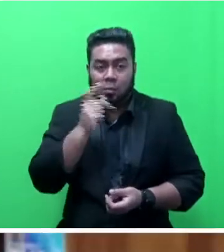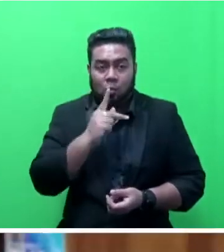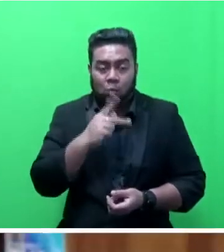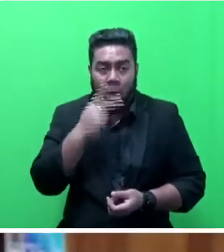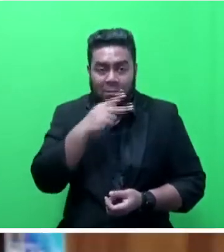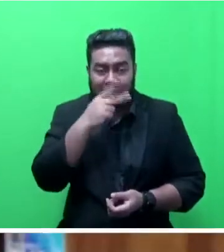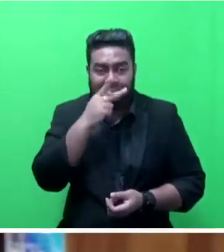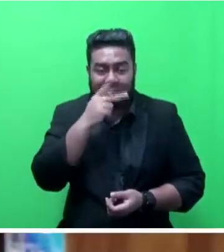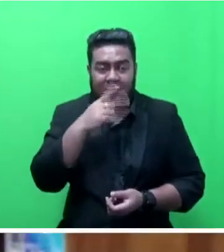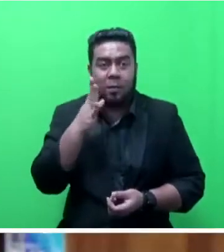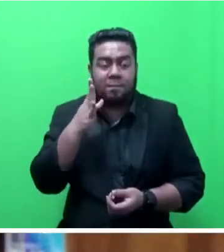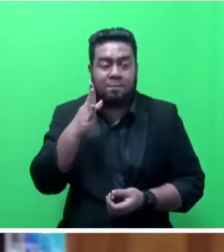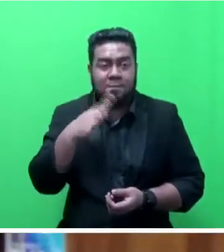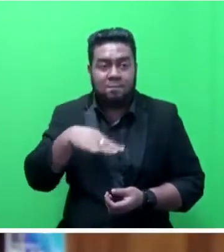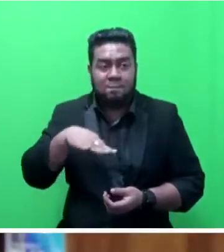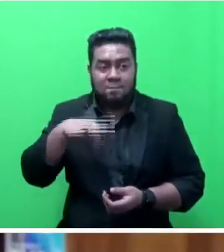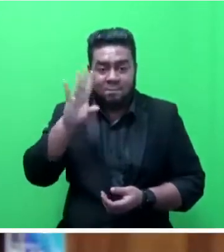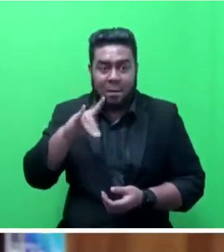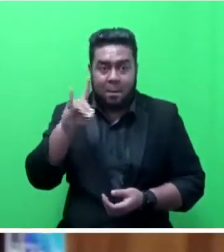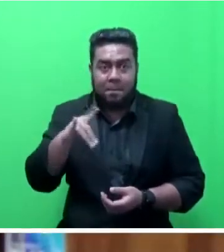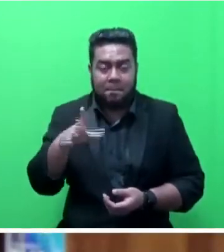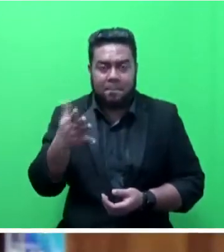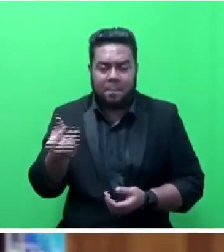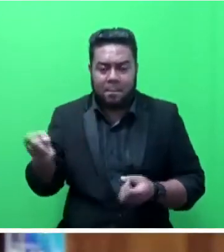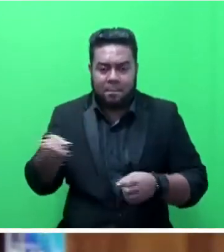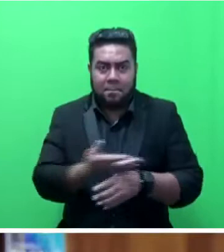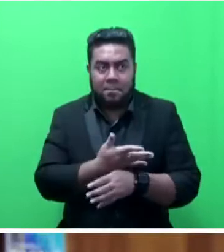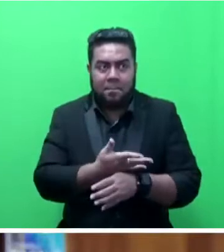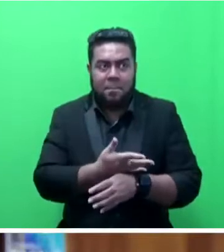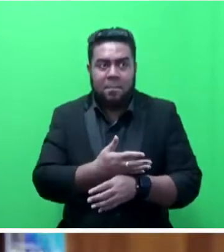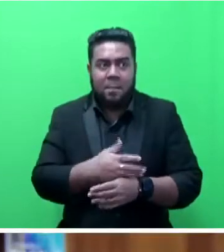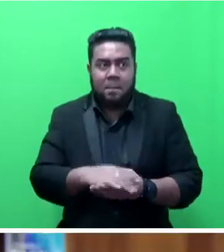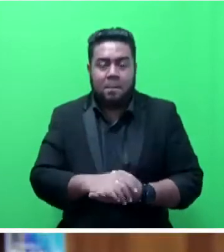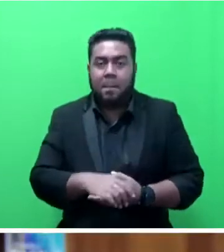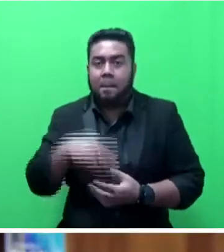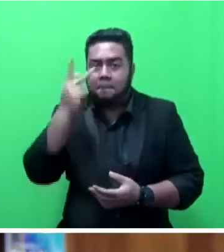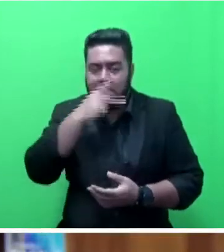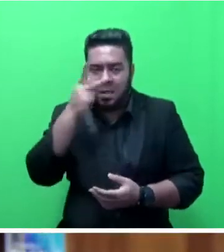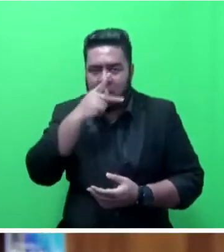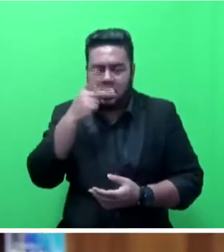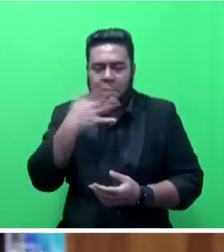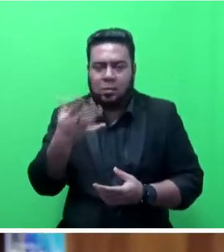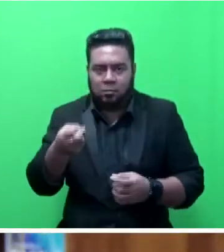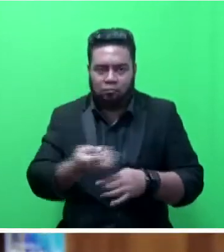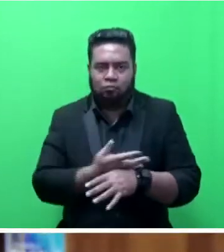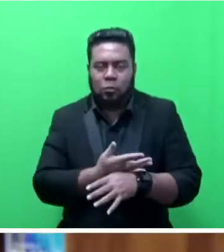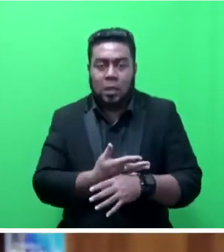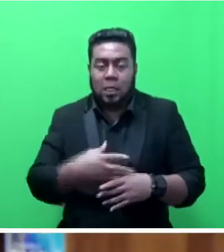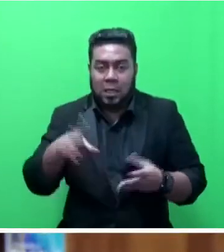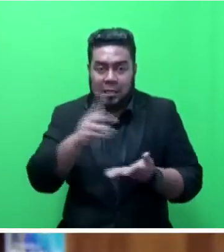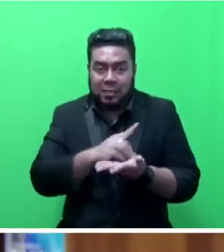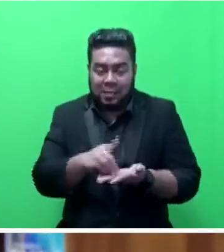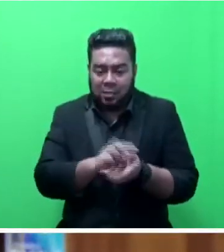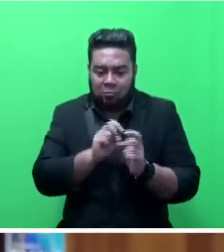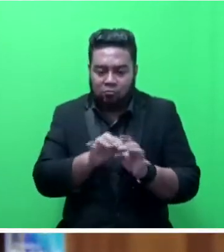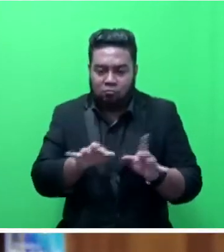contagious viral disease that affects and kills wild and domesticated pigs. The disease is transmitted through